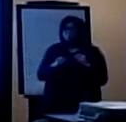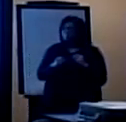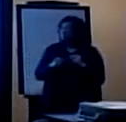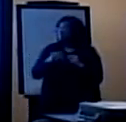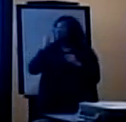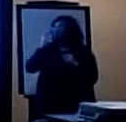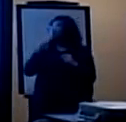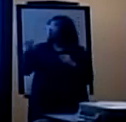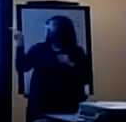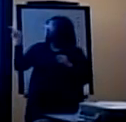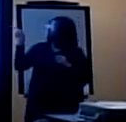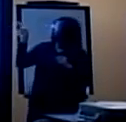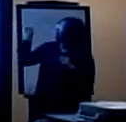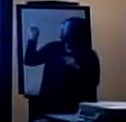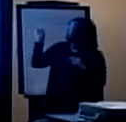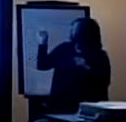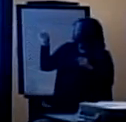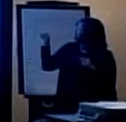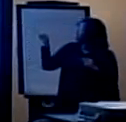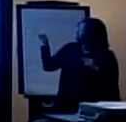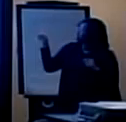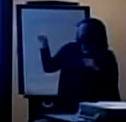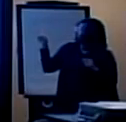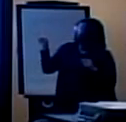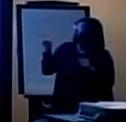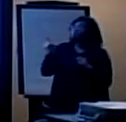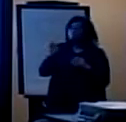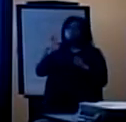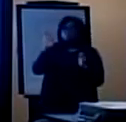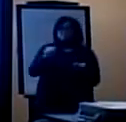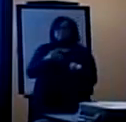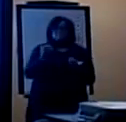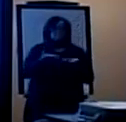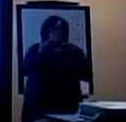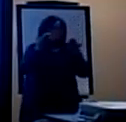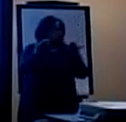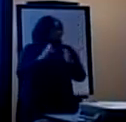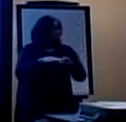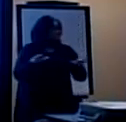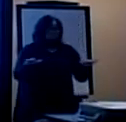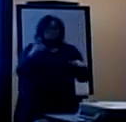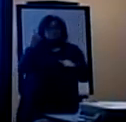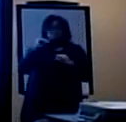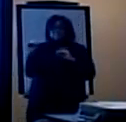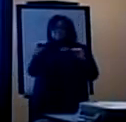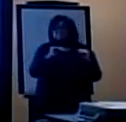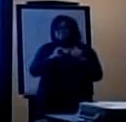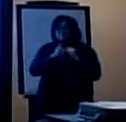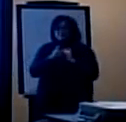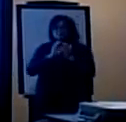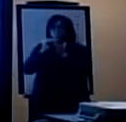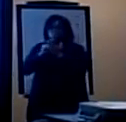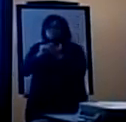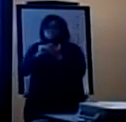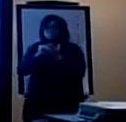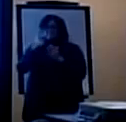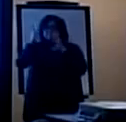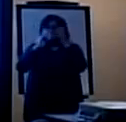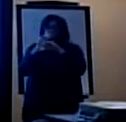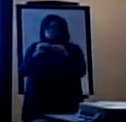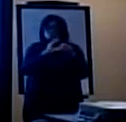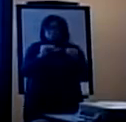Potter type fiction. And what it does is it gets kids writing, and it gets them sharing their work, getting critiqued by each other, and it ends up doing a